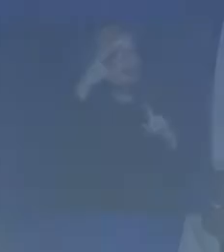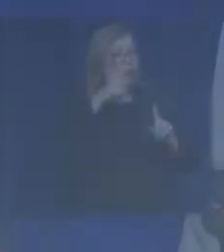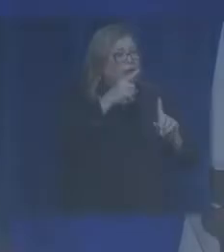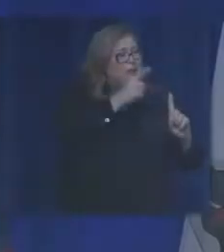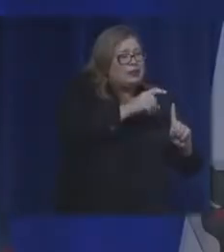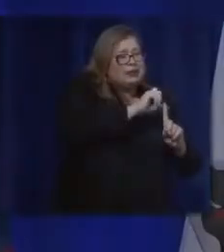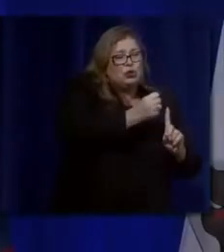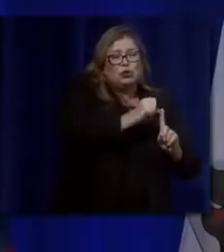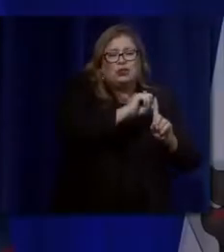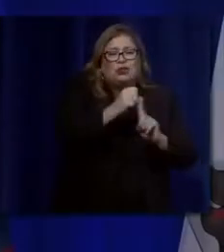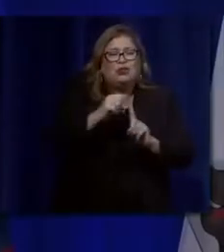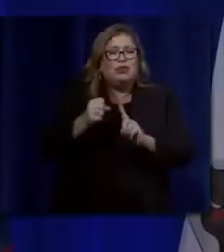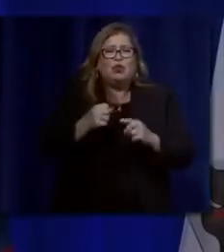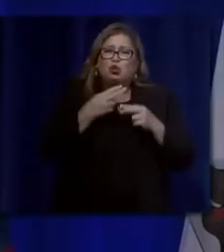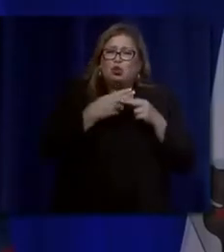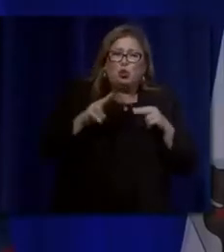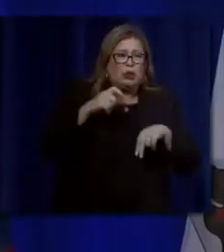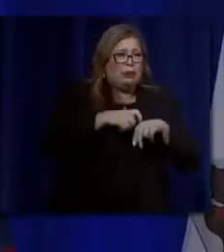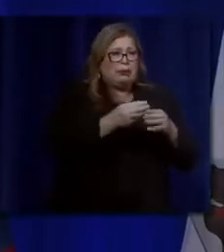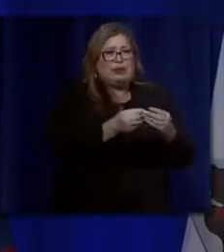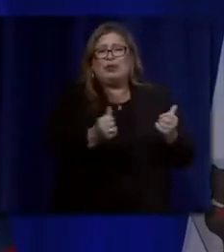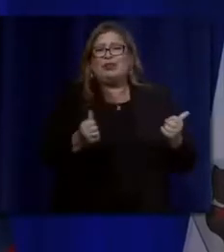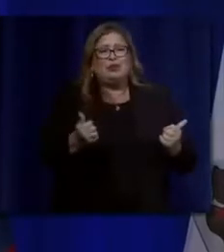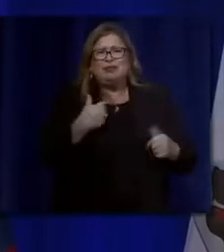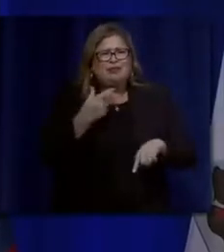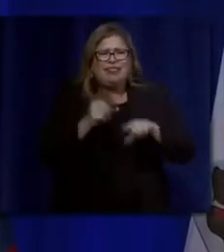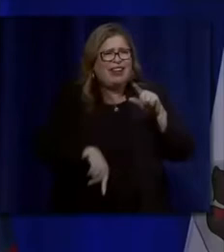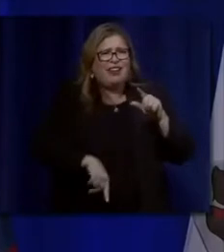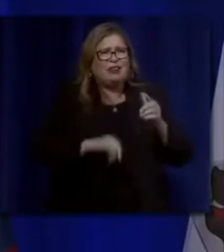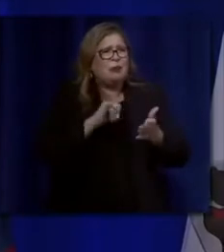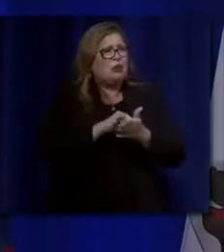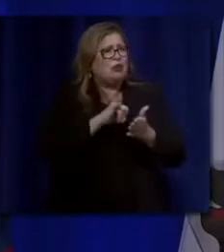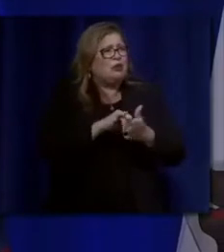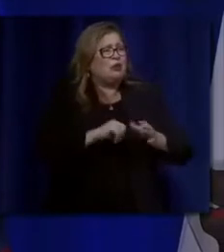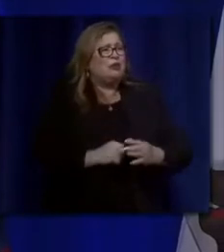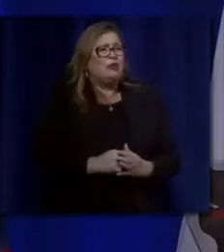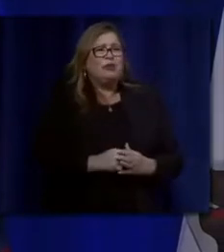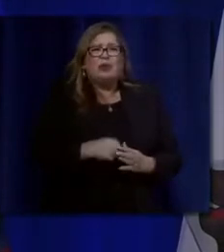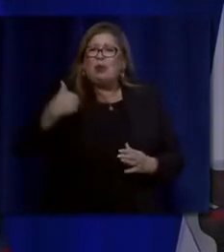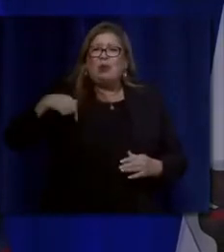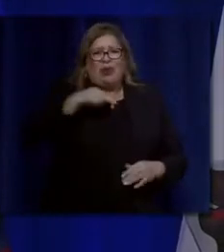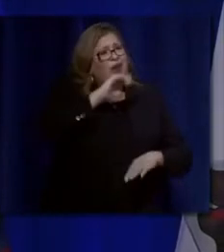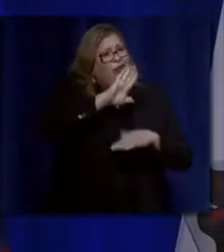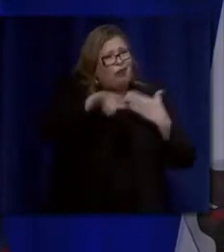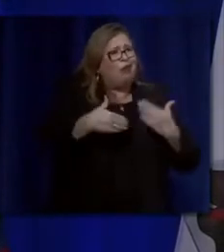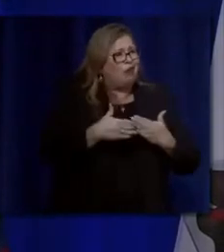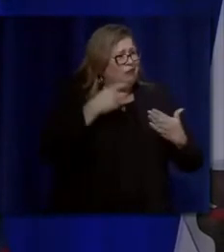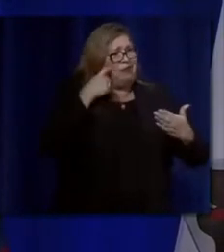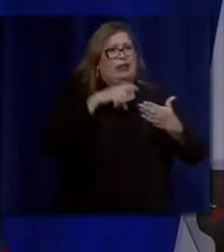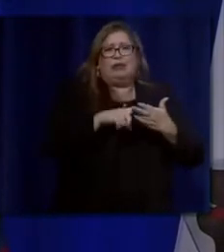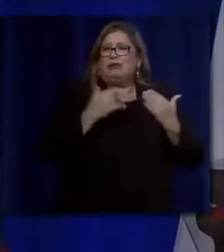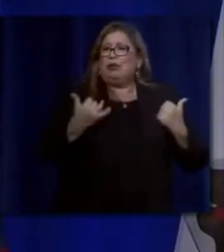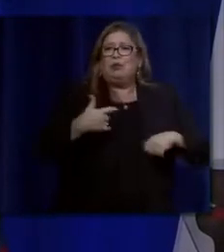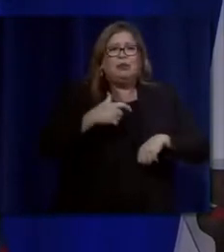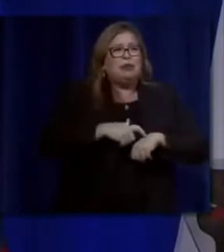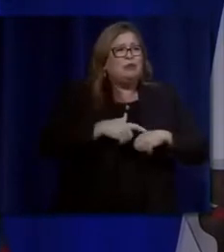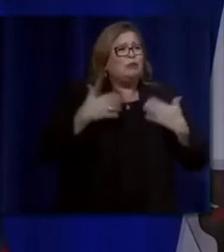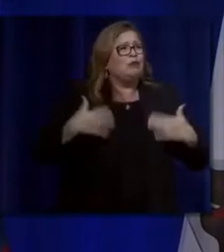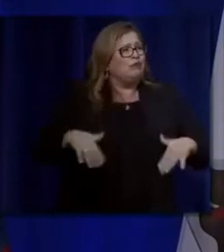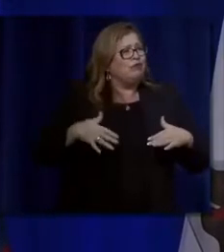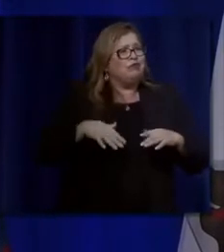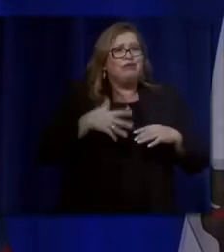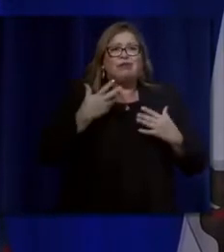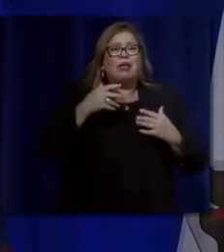pump. Look, no one's naive about the moment we're living in, with high gas prices and the